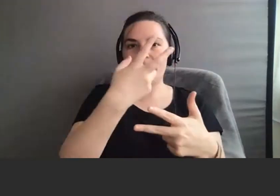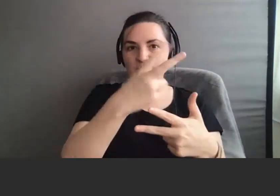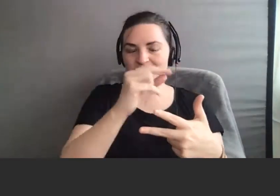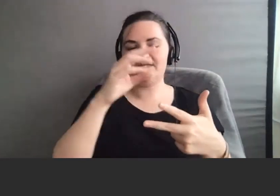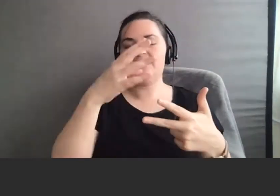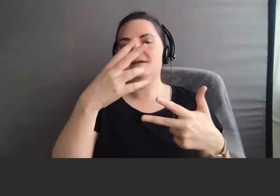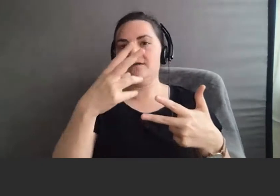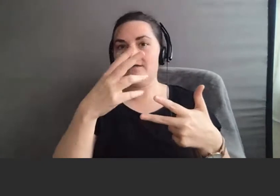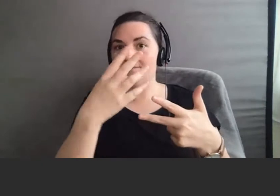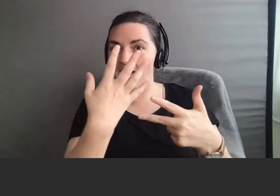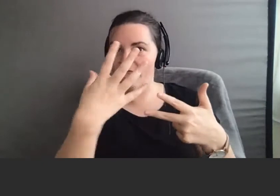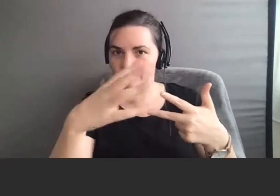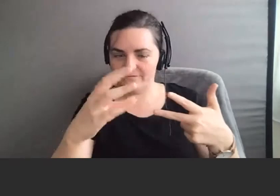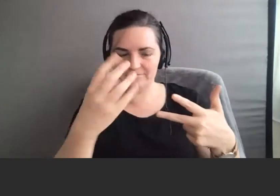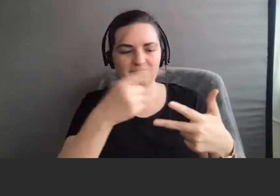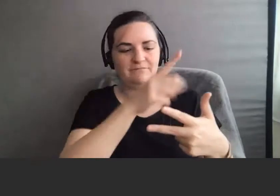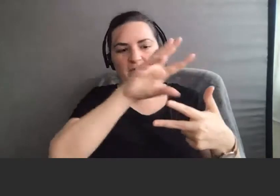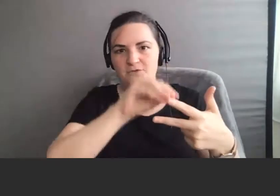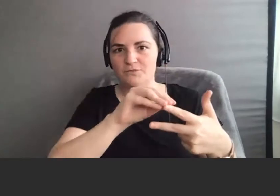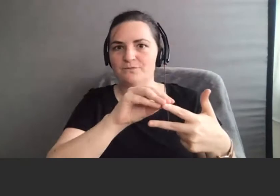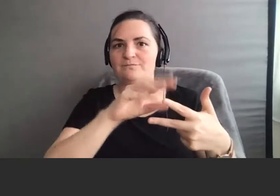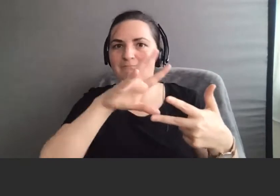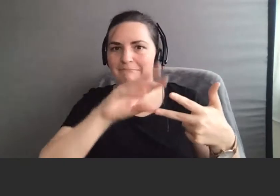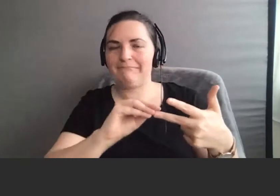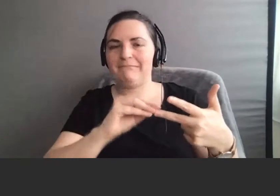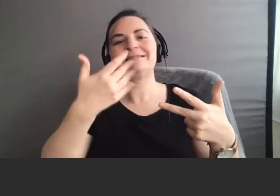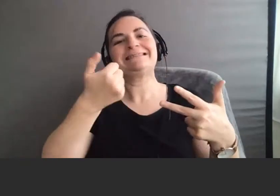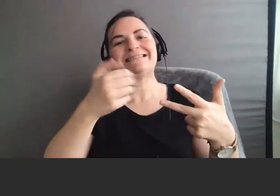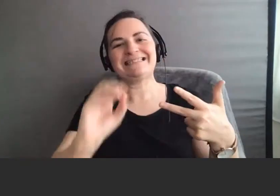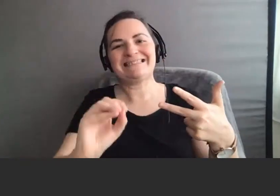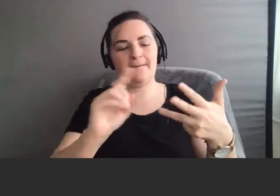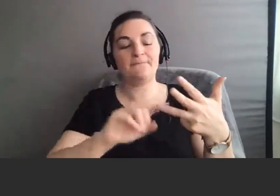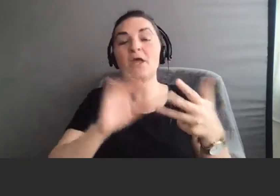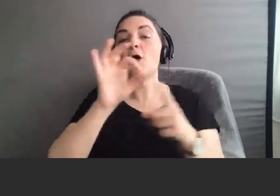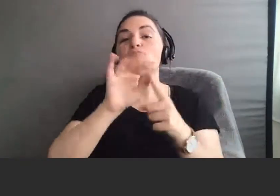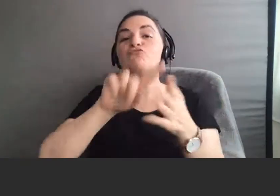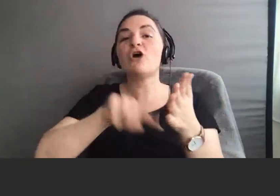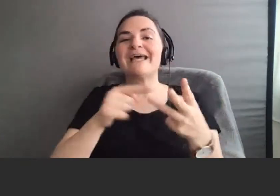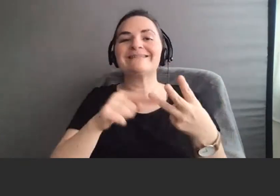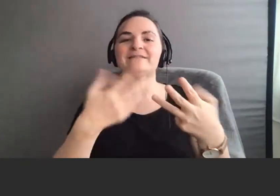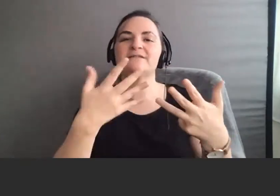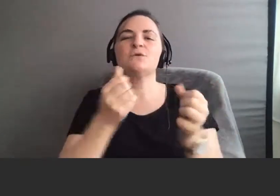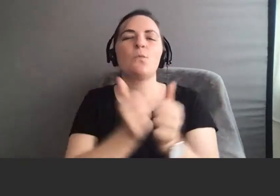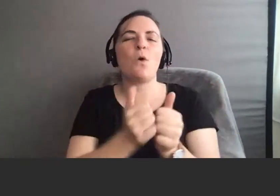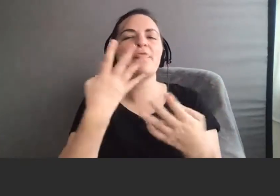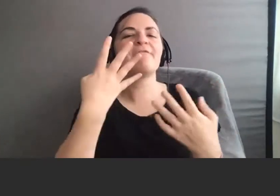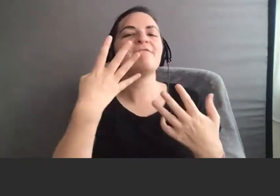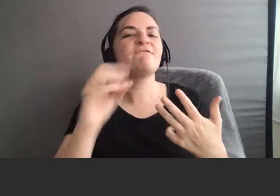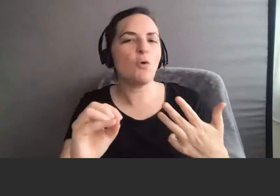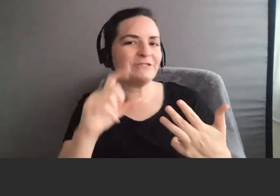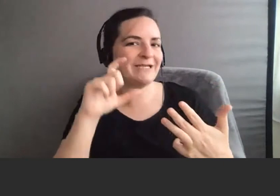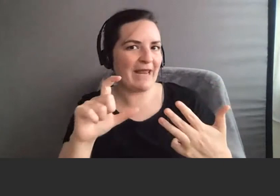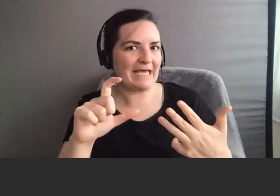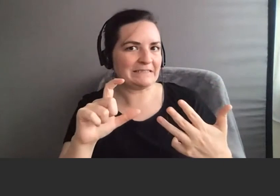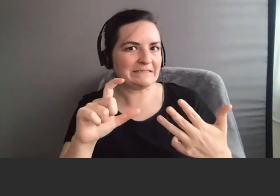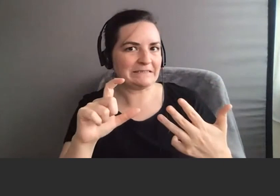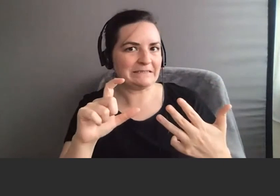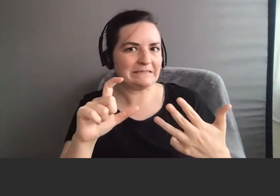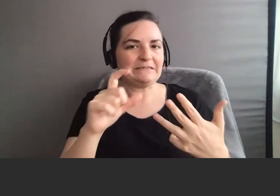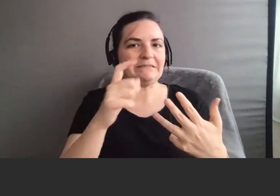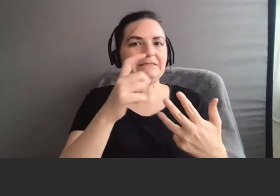60 credits. You have Project, that's a 40 credit module, so 60 plus 40 is